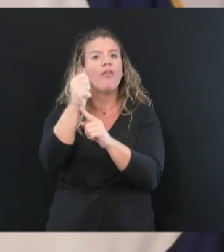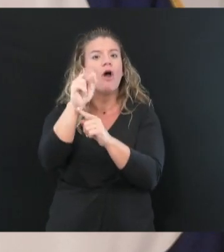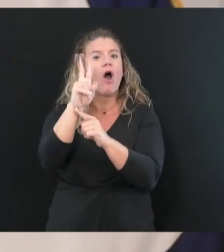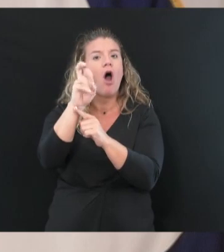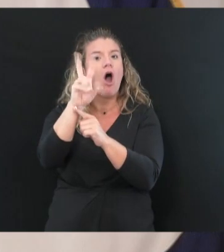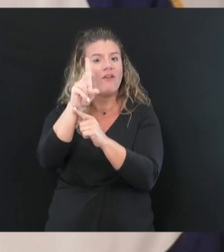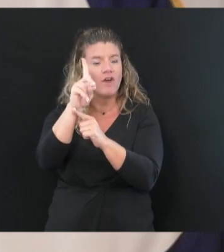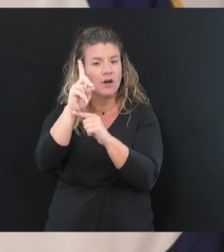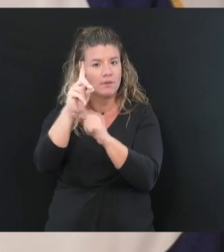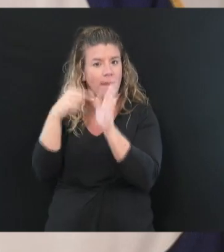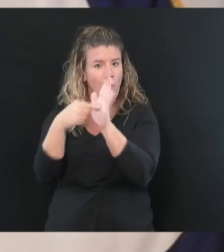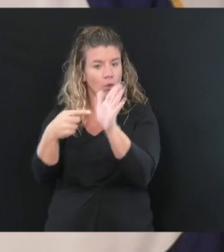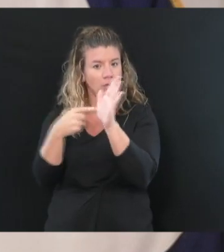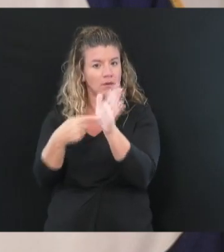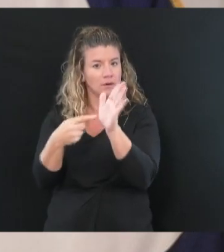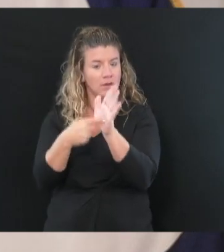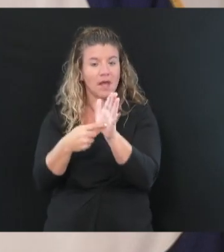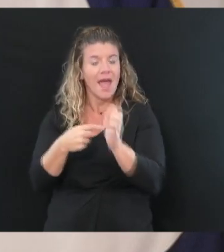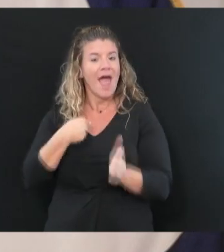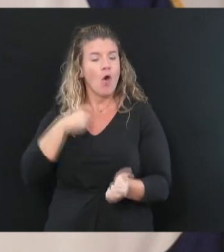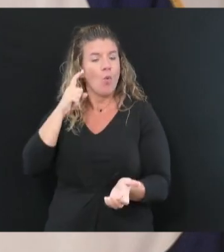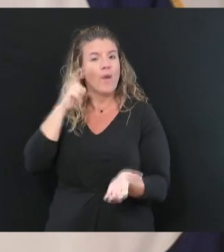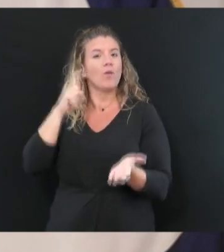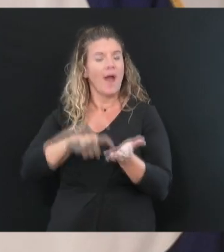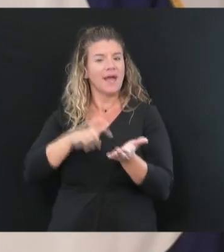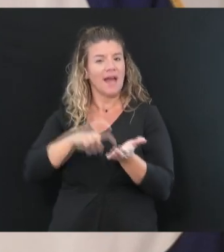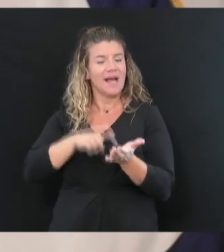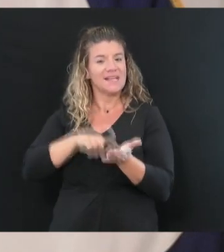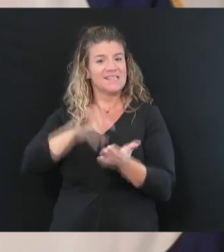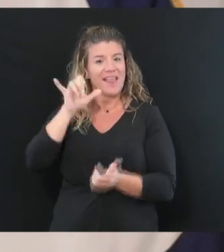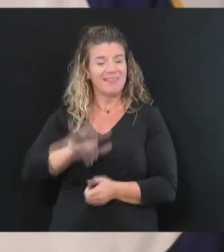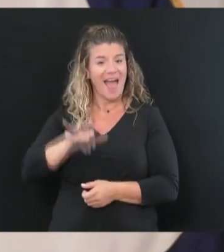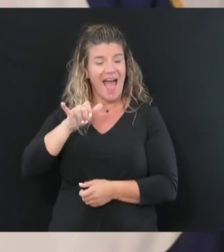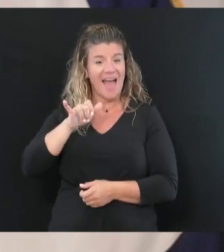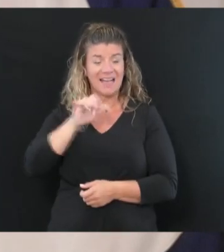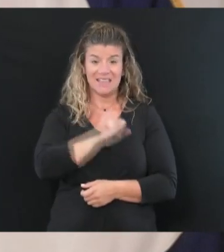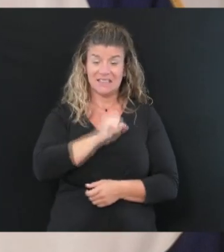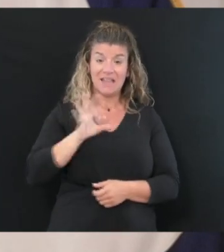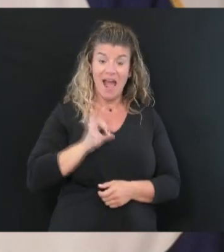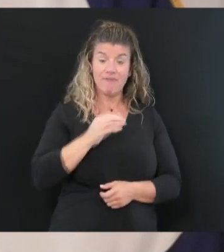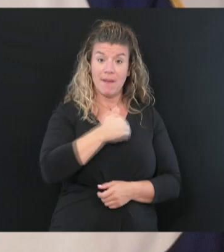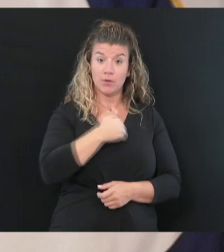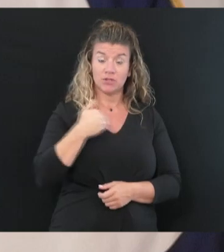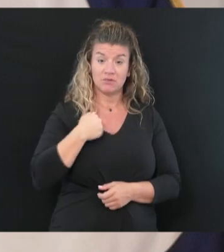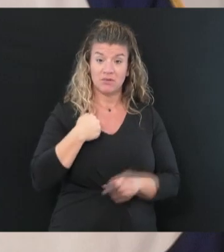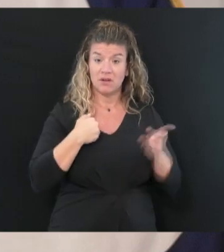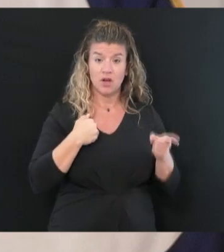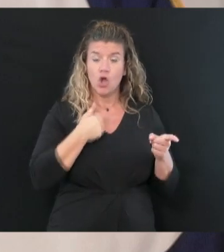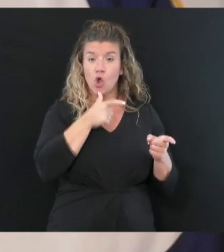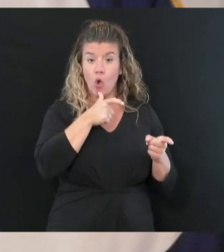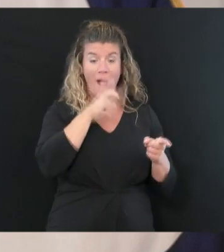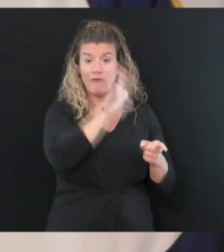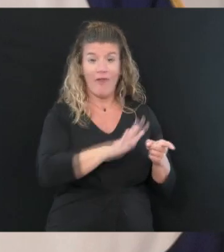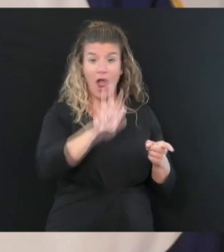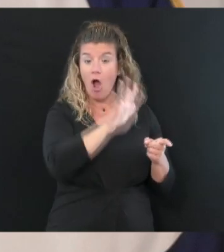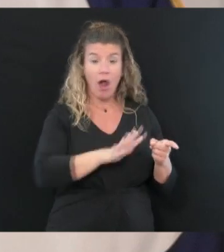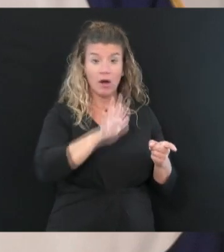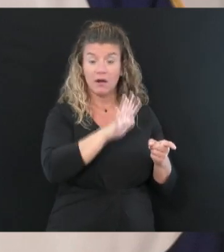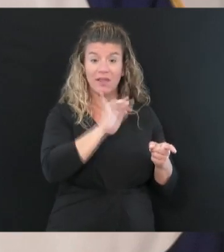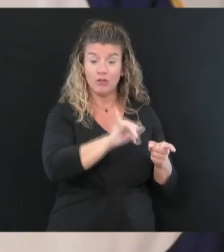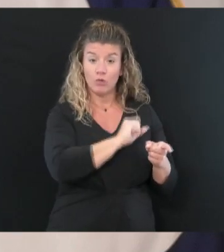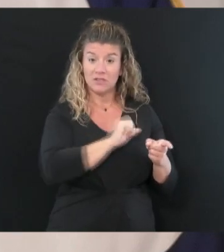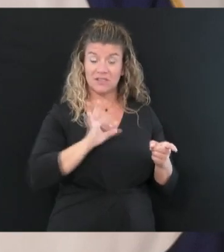we have absolutely recognized that these staff members, whomever it may be, or